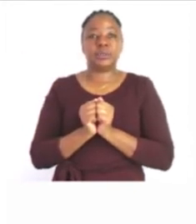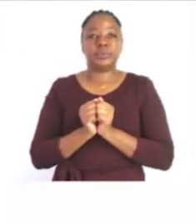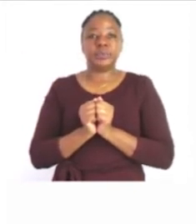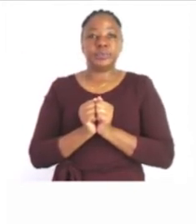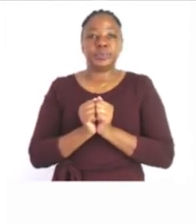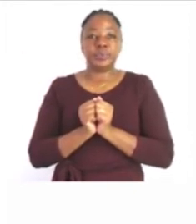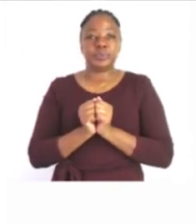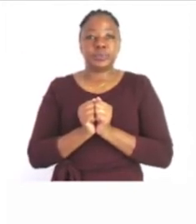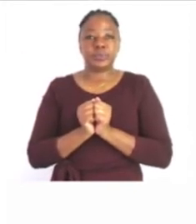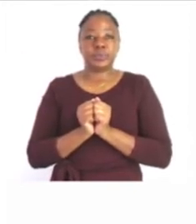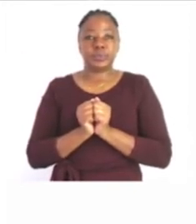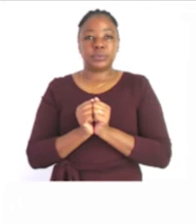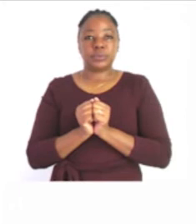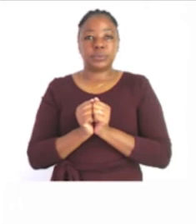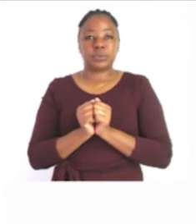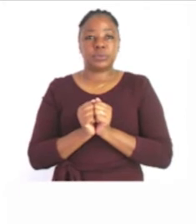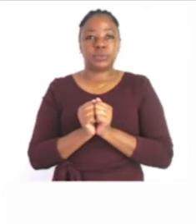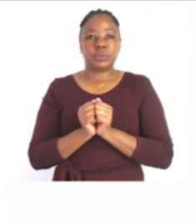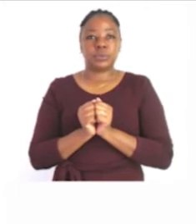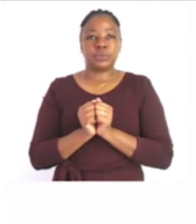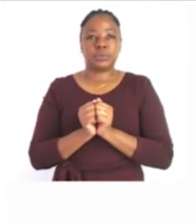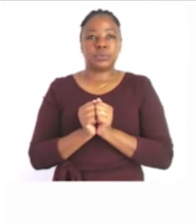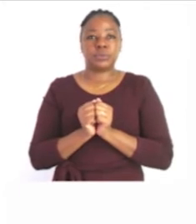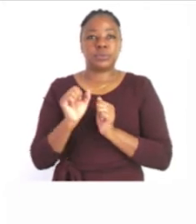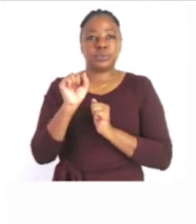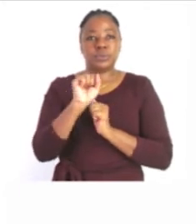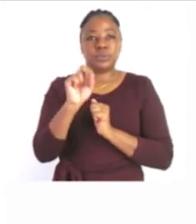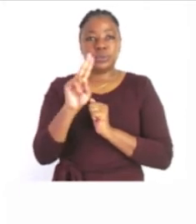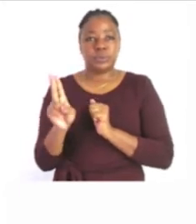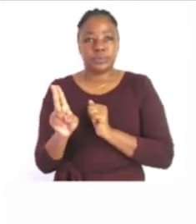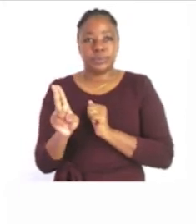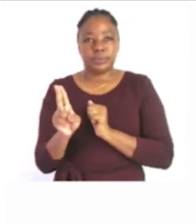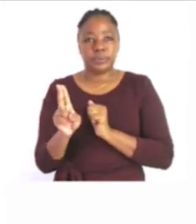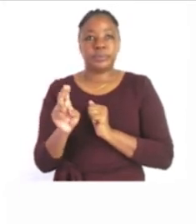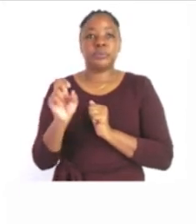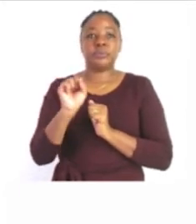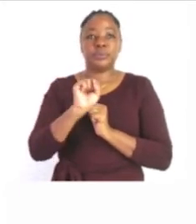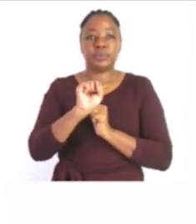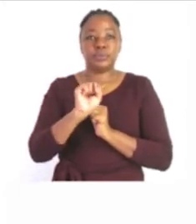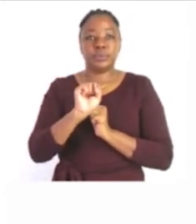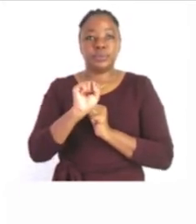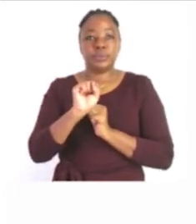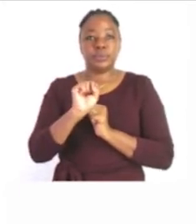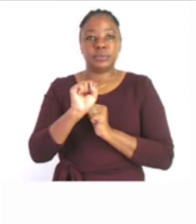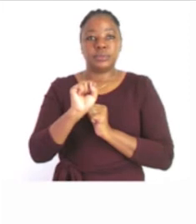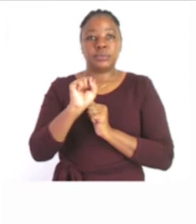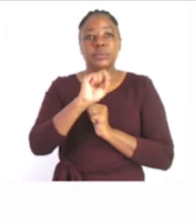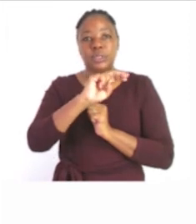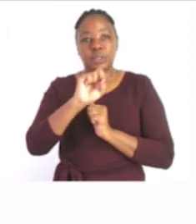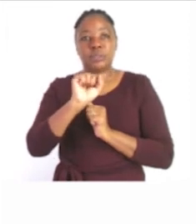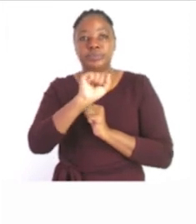together. For example, we have sh, r, k,